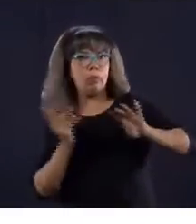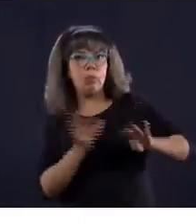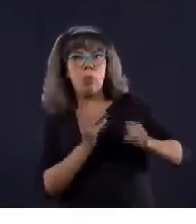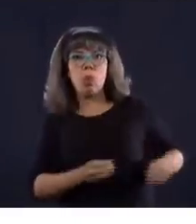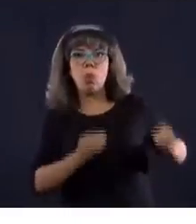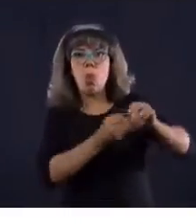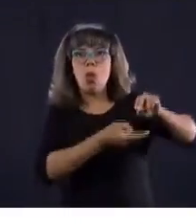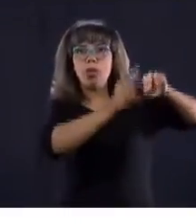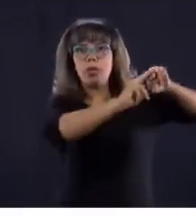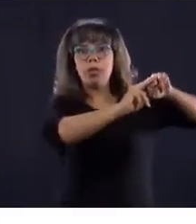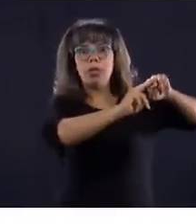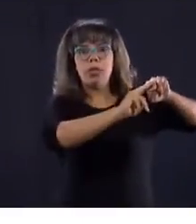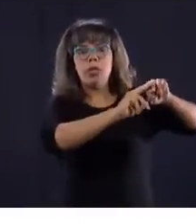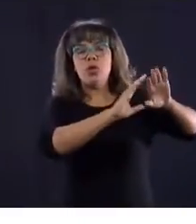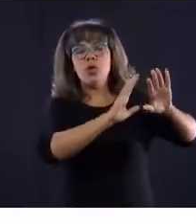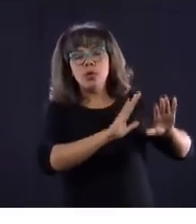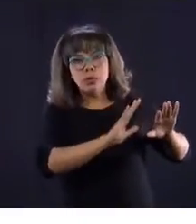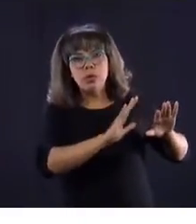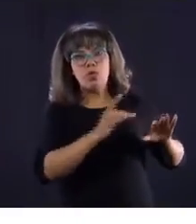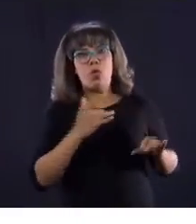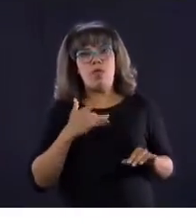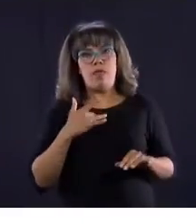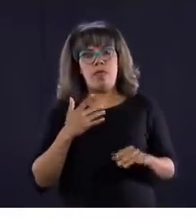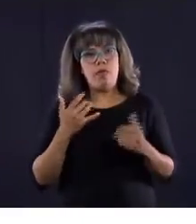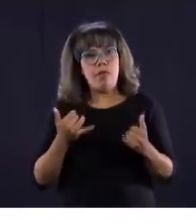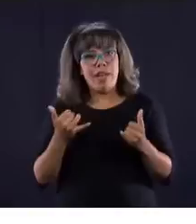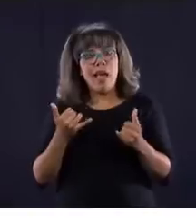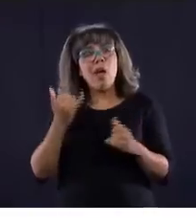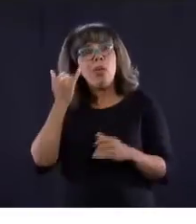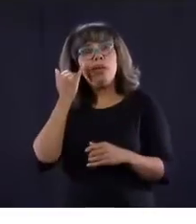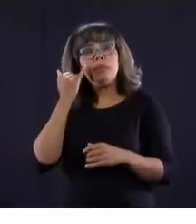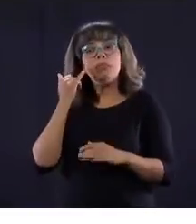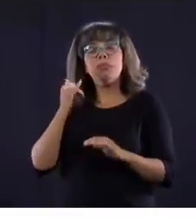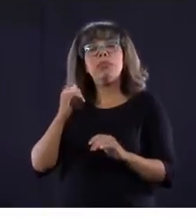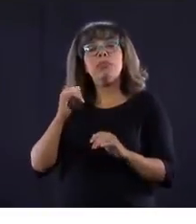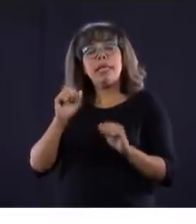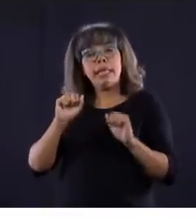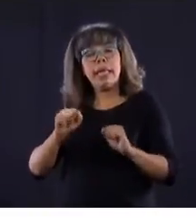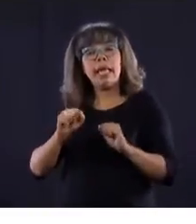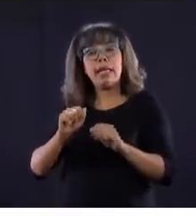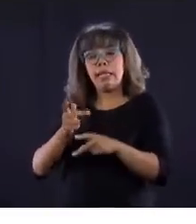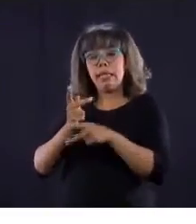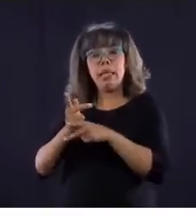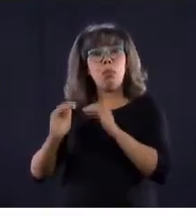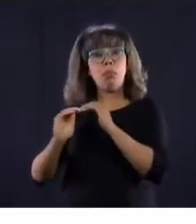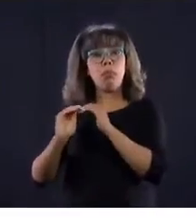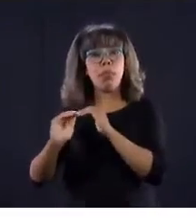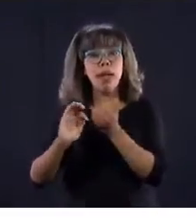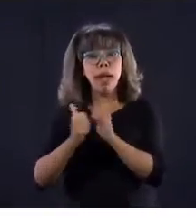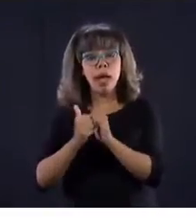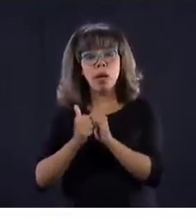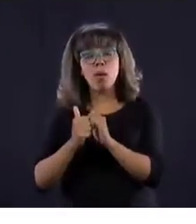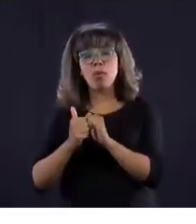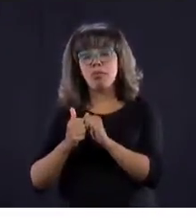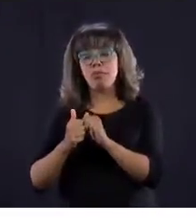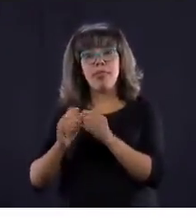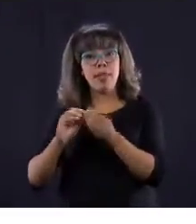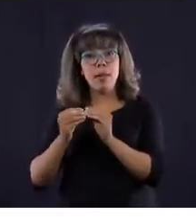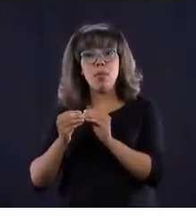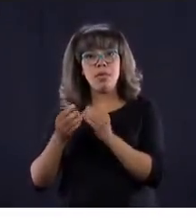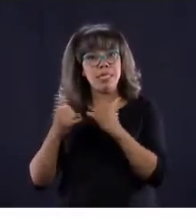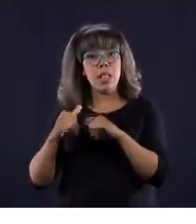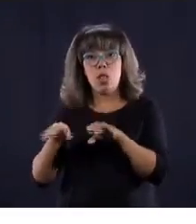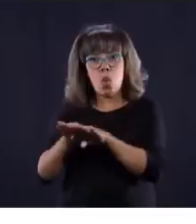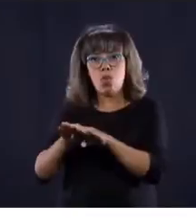my second question for Mr. Arruda, can you explain to us again the surprise addition